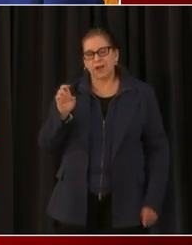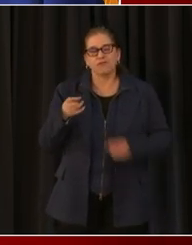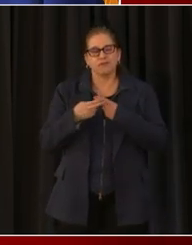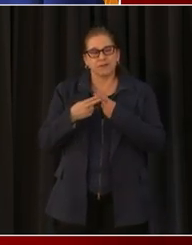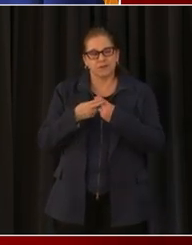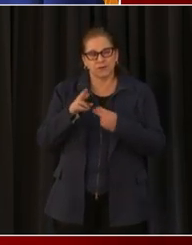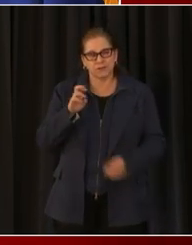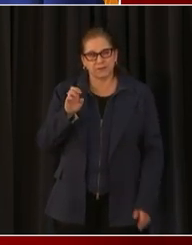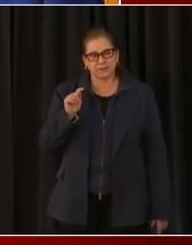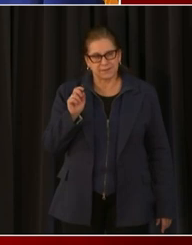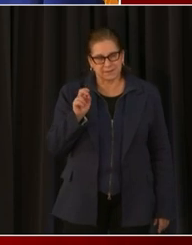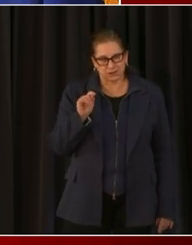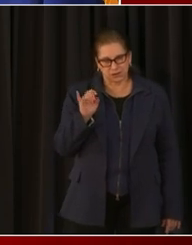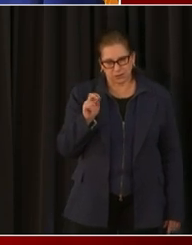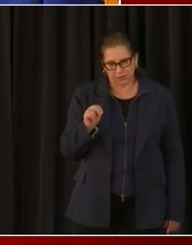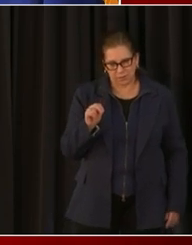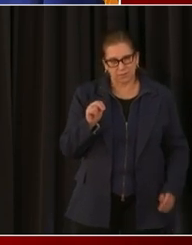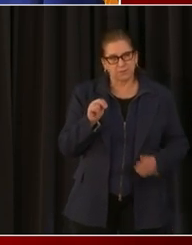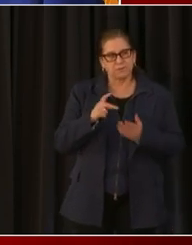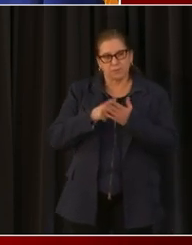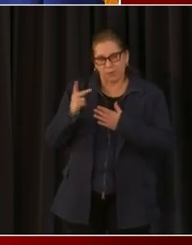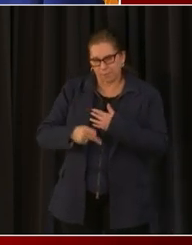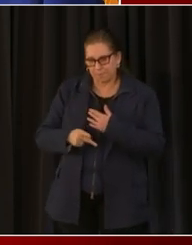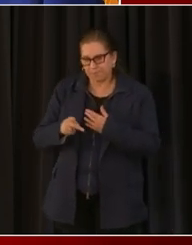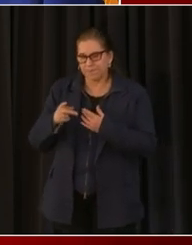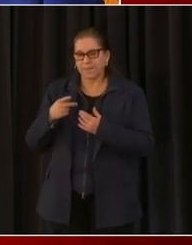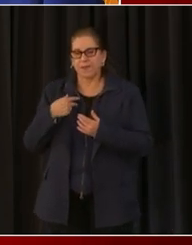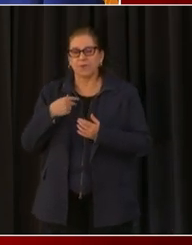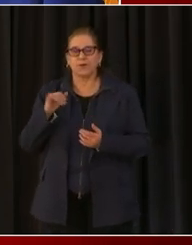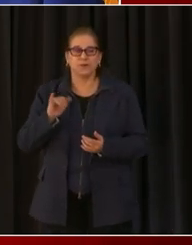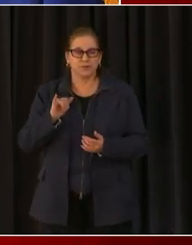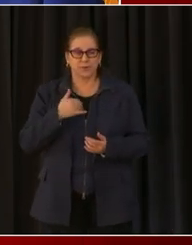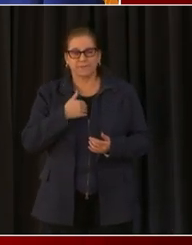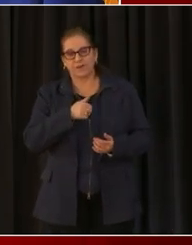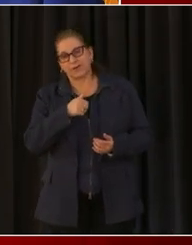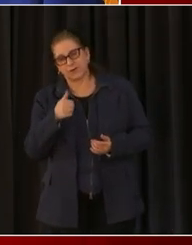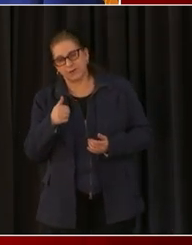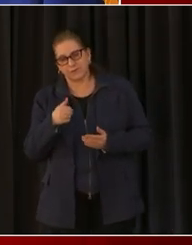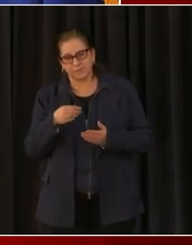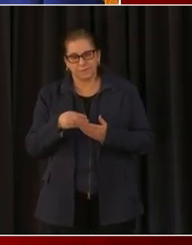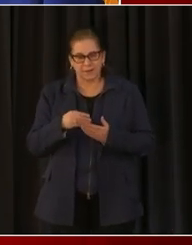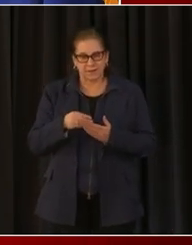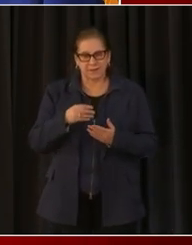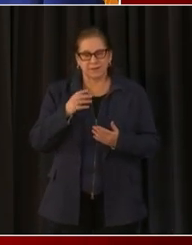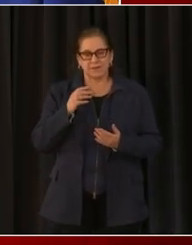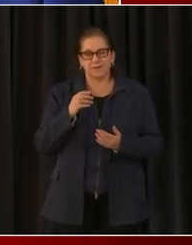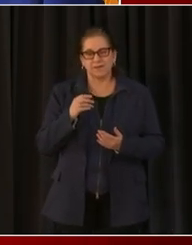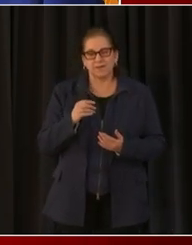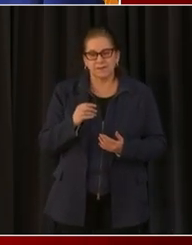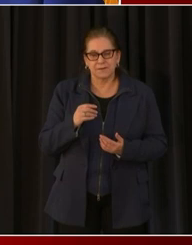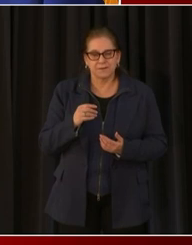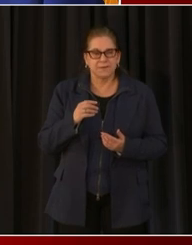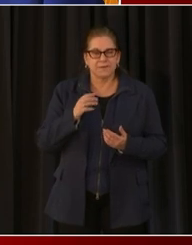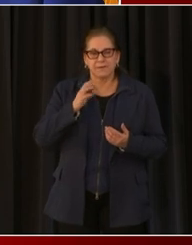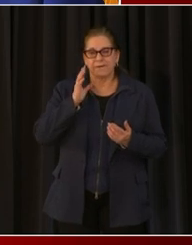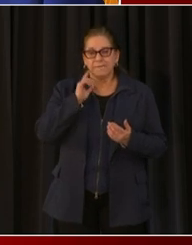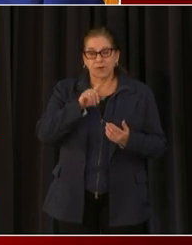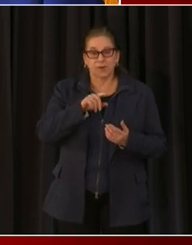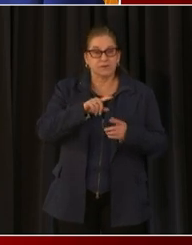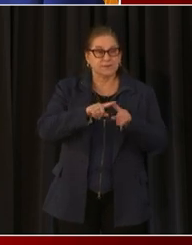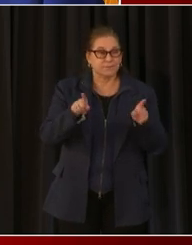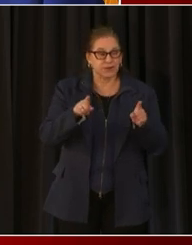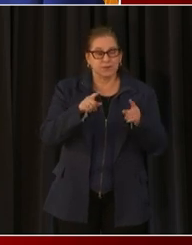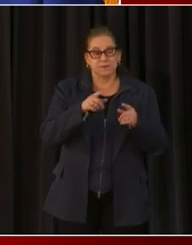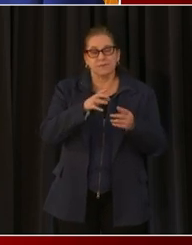in the mix of that as well. So what schools will receive will be a blend of both our local funding, our